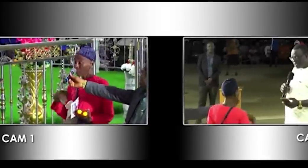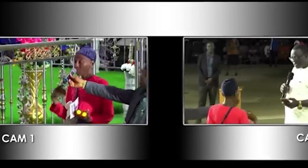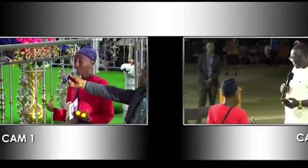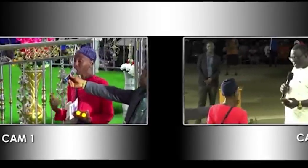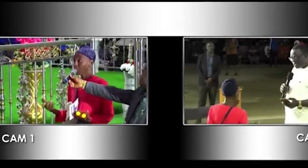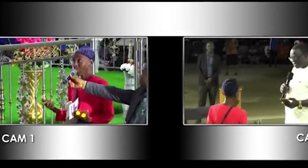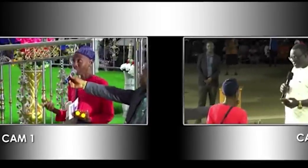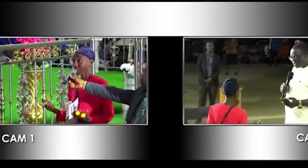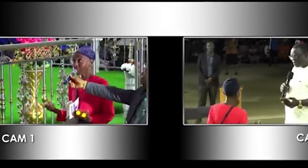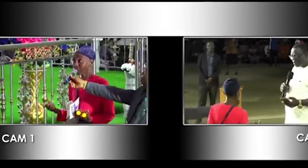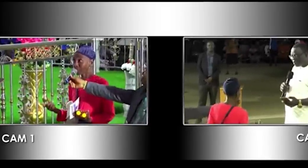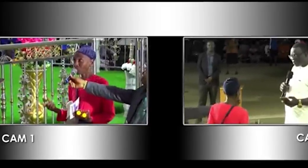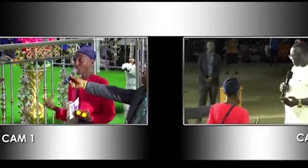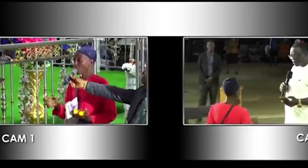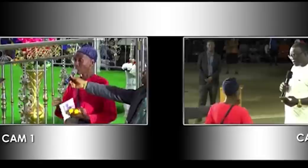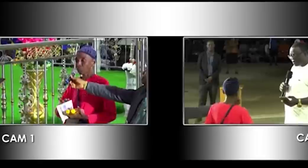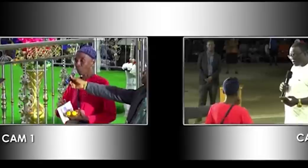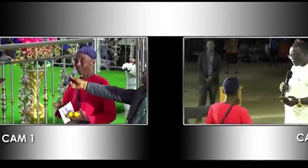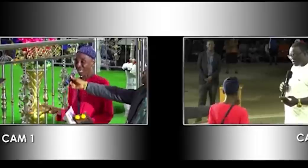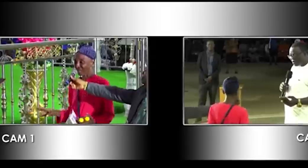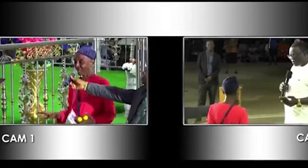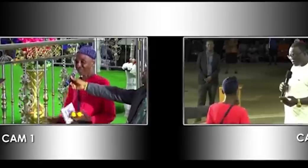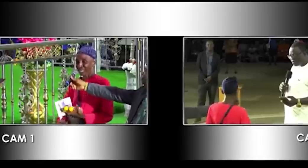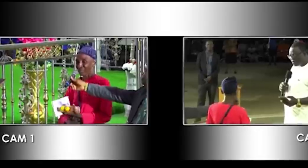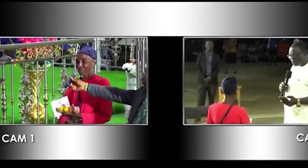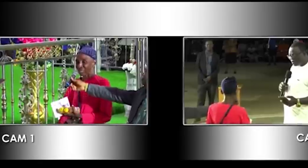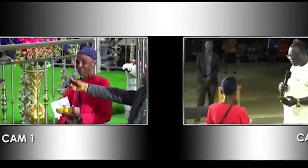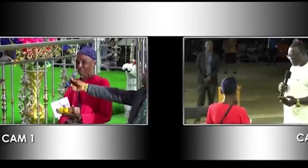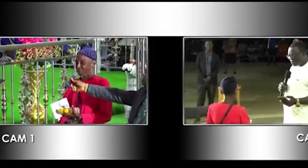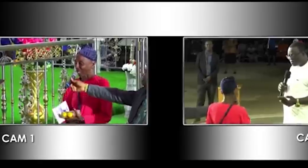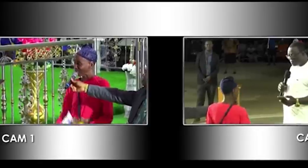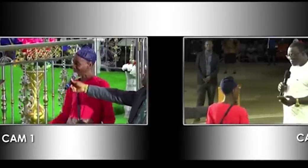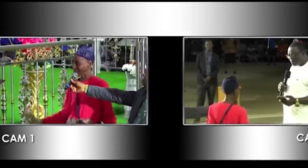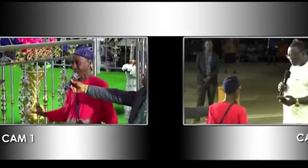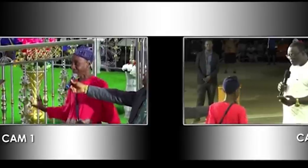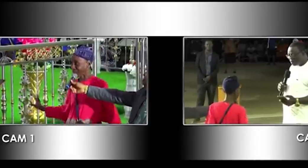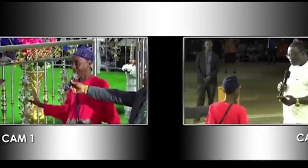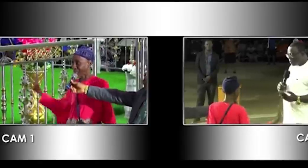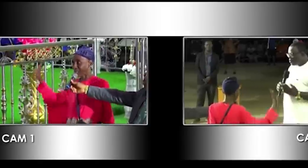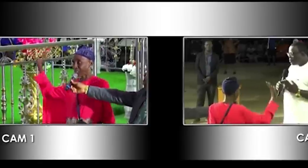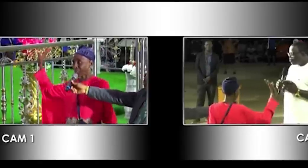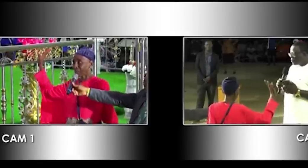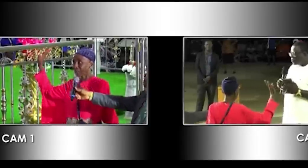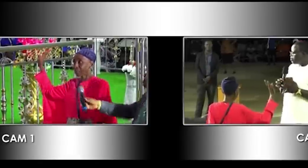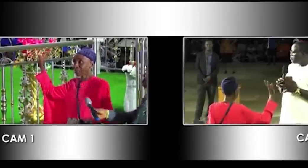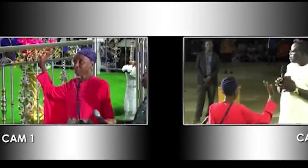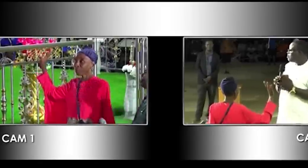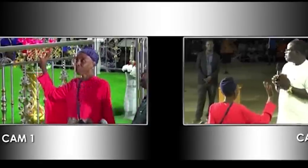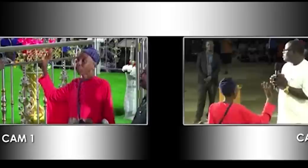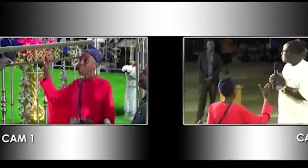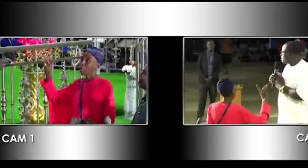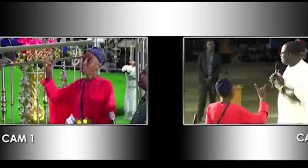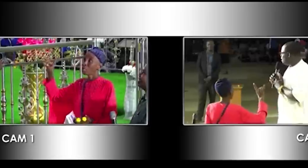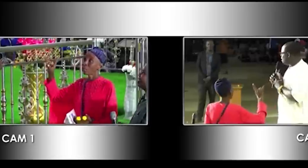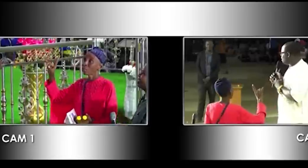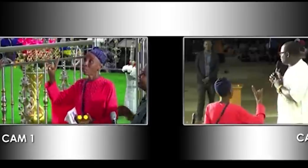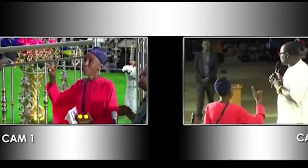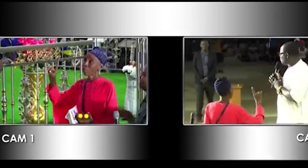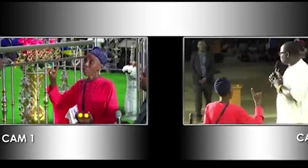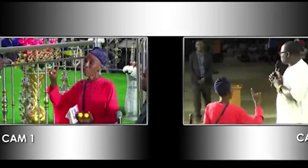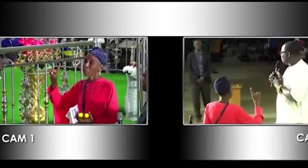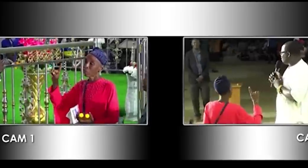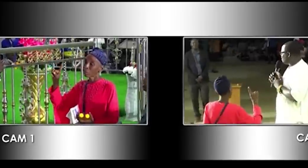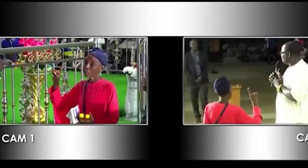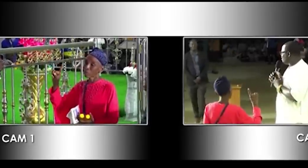Eh? I sleep with it regularly. So from there, everything just vanished. Wow. Ijinle,